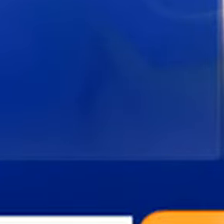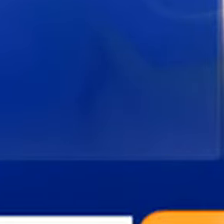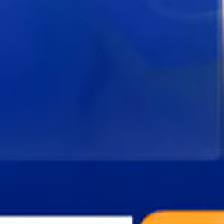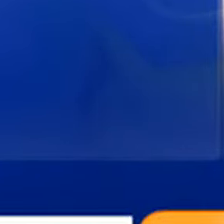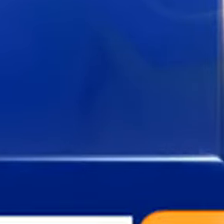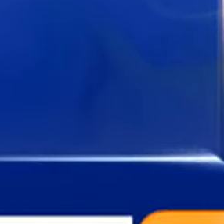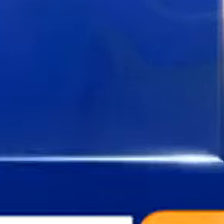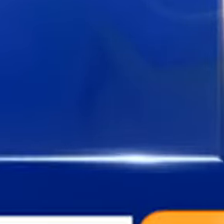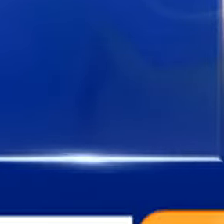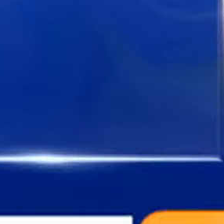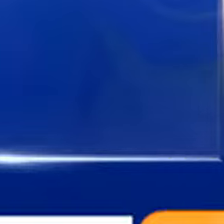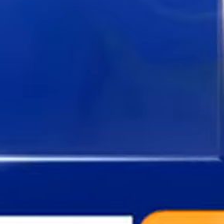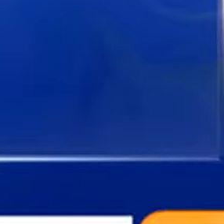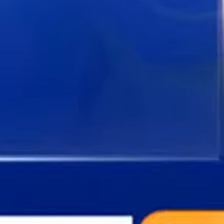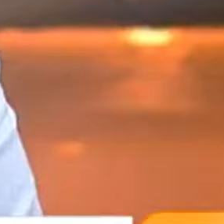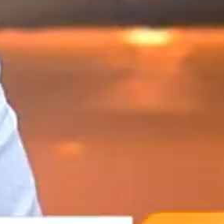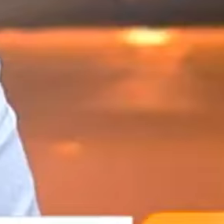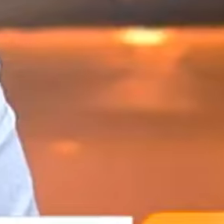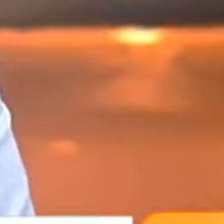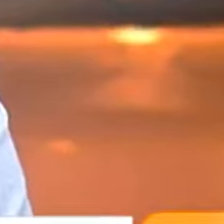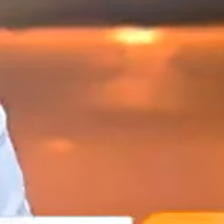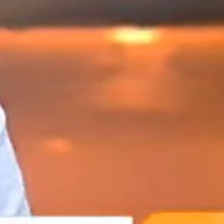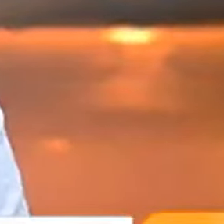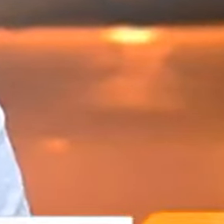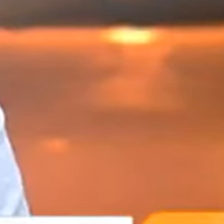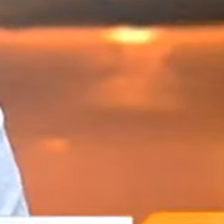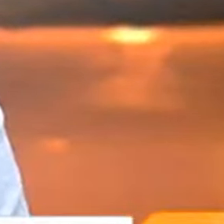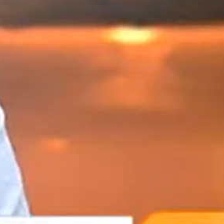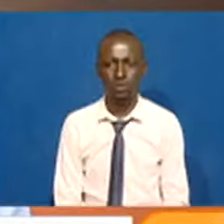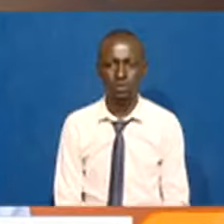giving a decent burial for